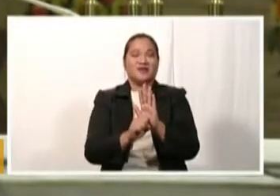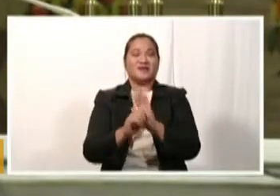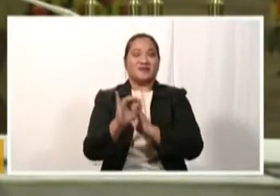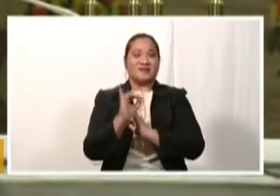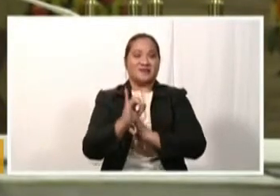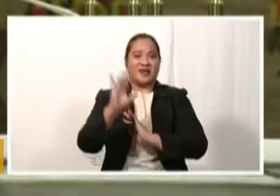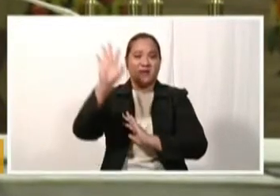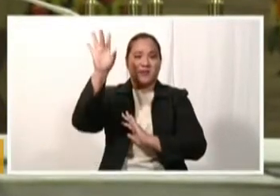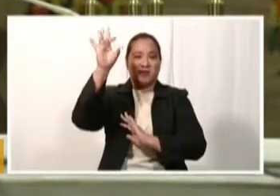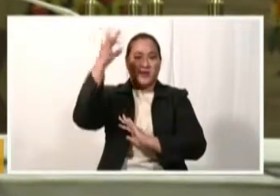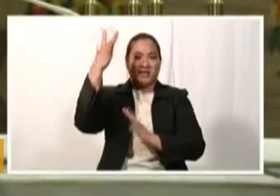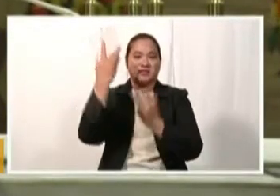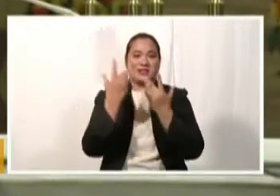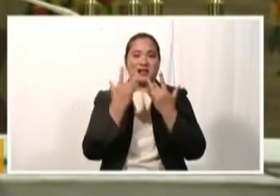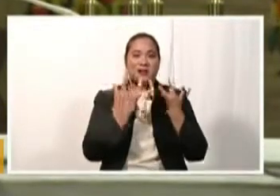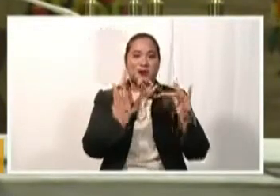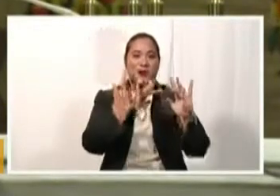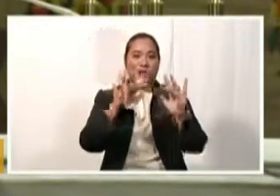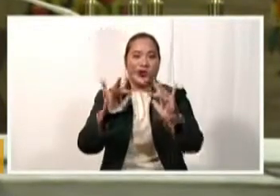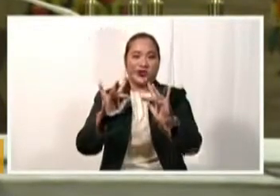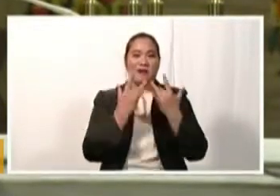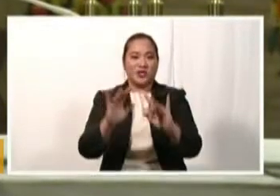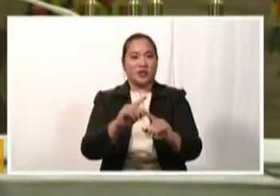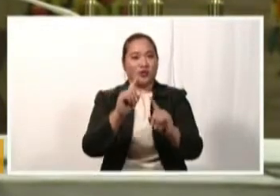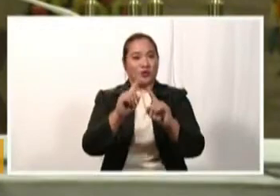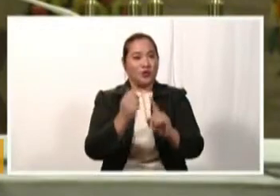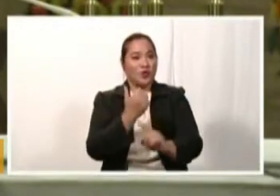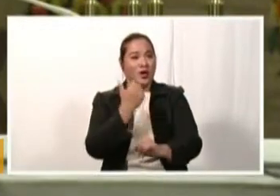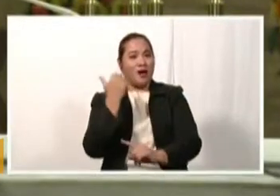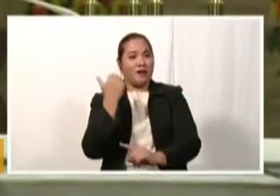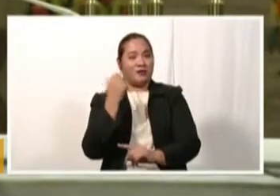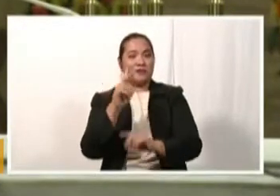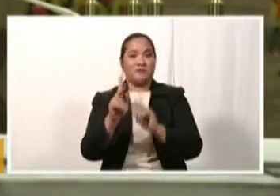grace and mercy to others.